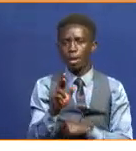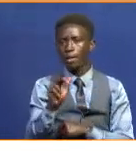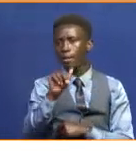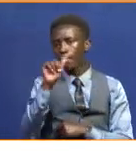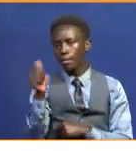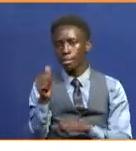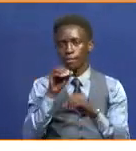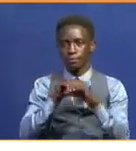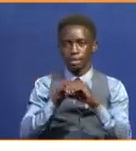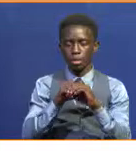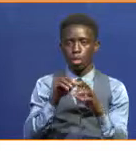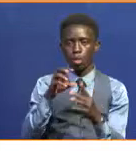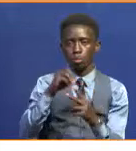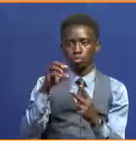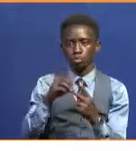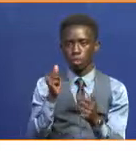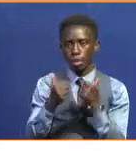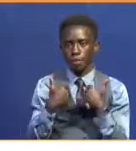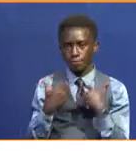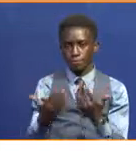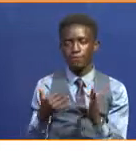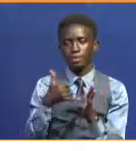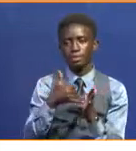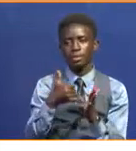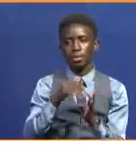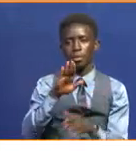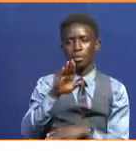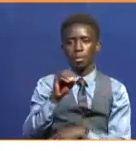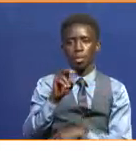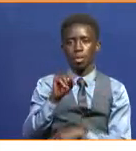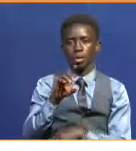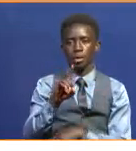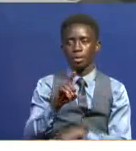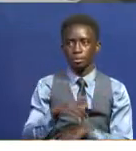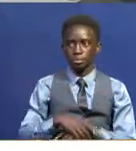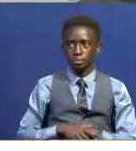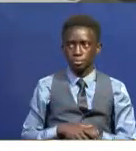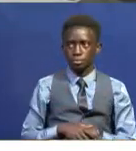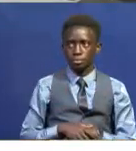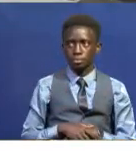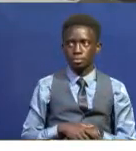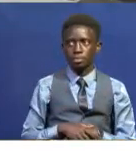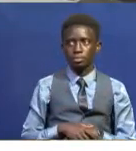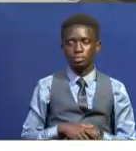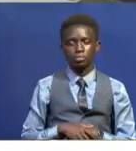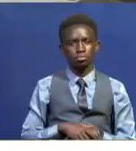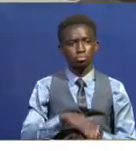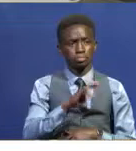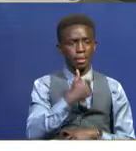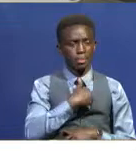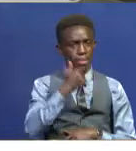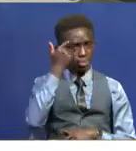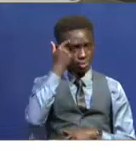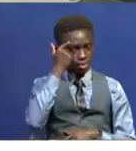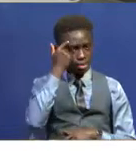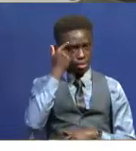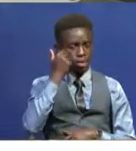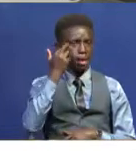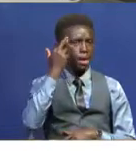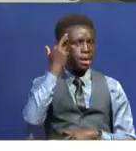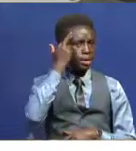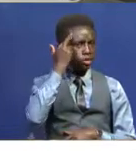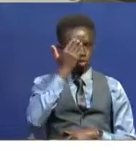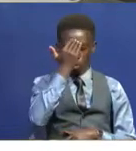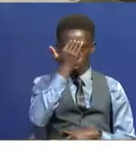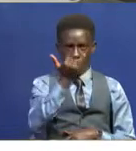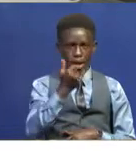investment options which are there, including bonds. Yeah, I think reason why perhaps we